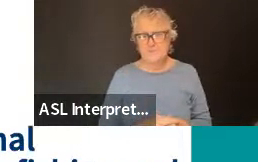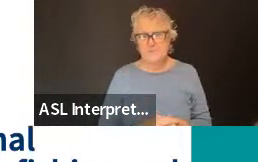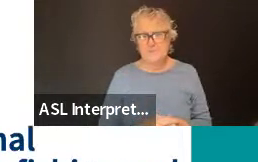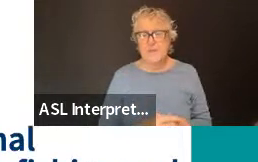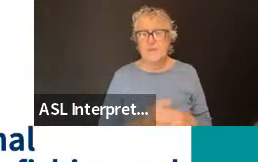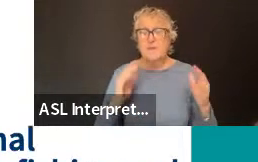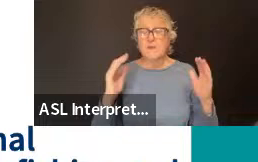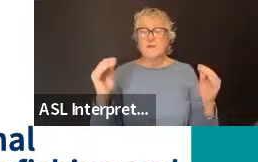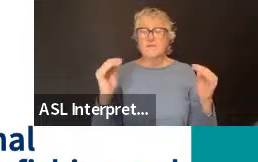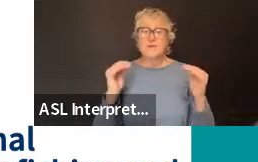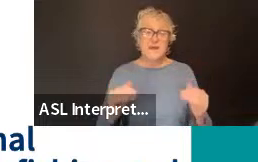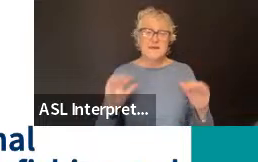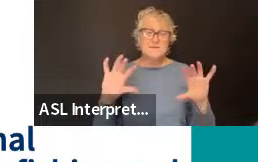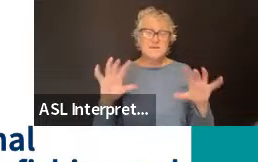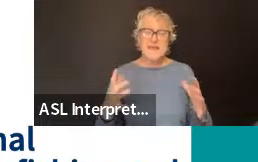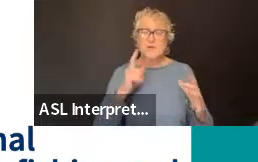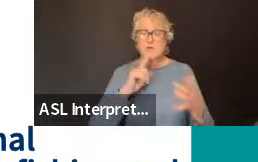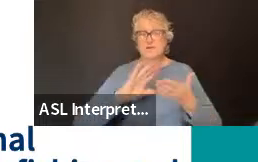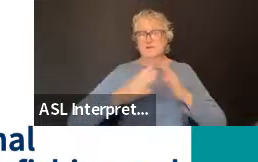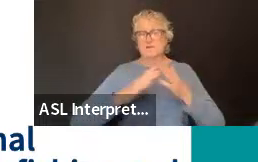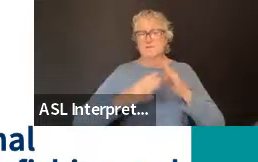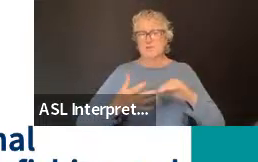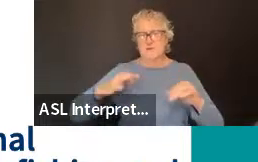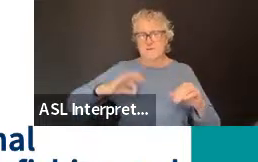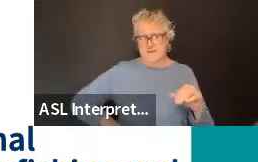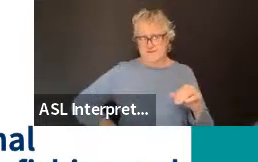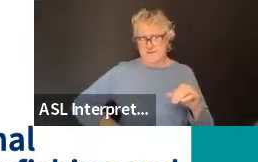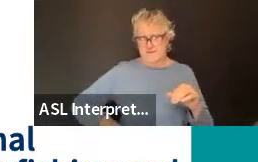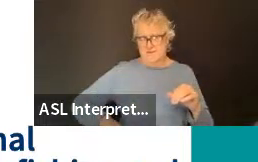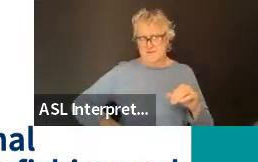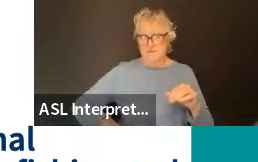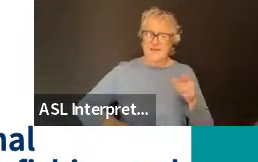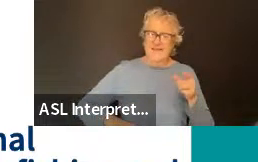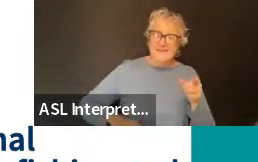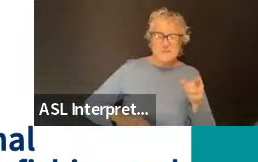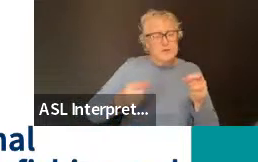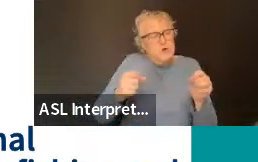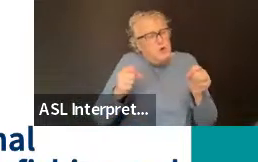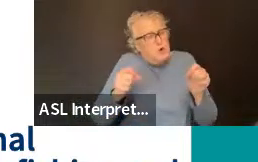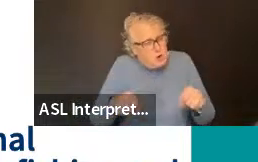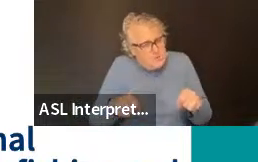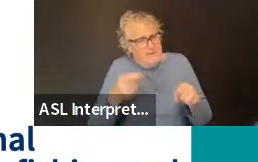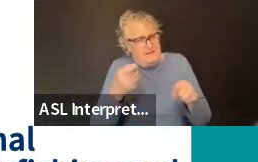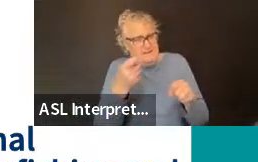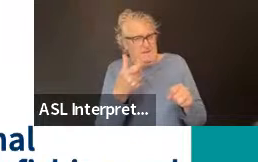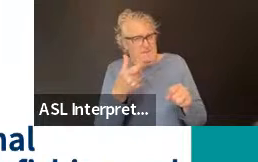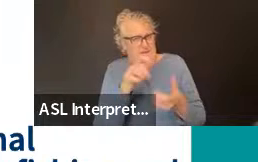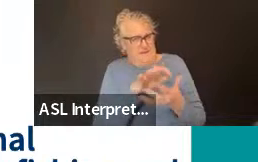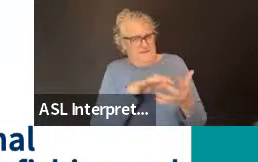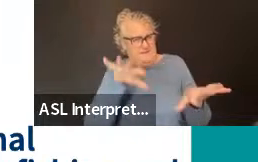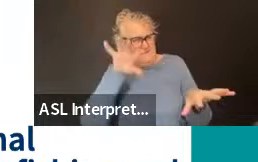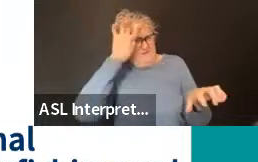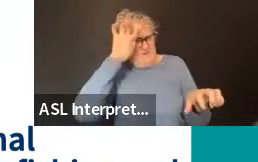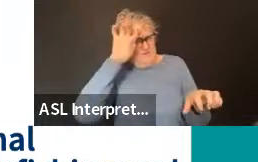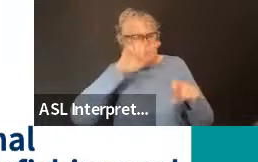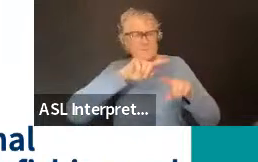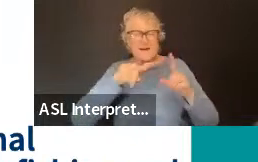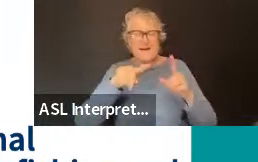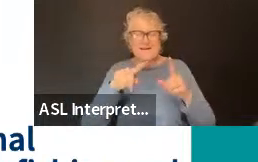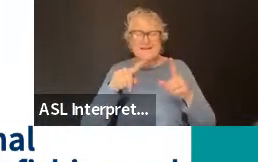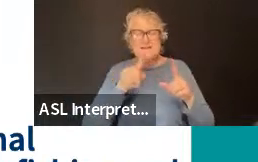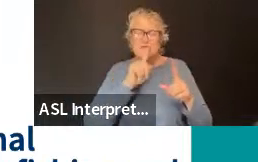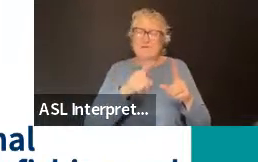next category is community benefits. This one it could be a little confusing, but it's really meant to capture those that don't fit quite well into the